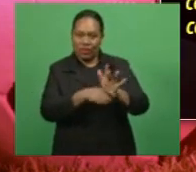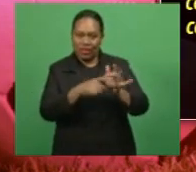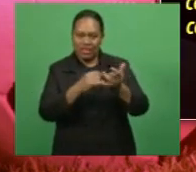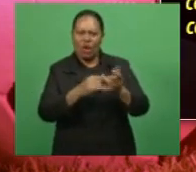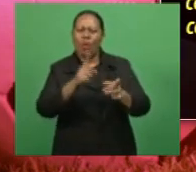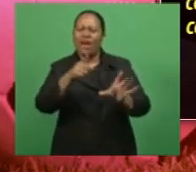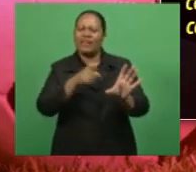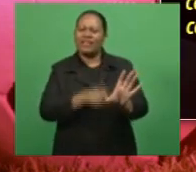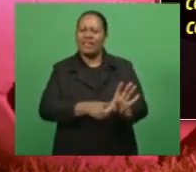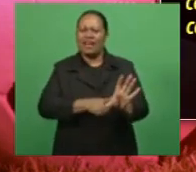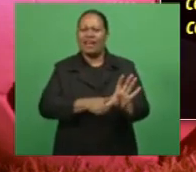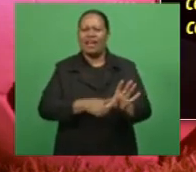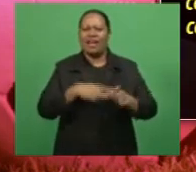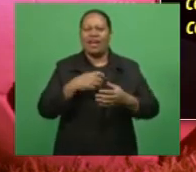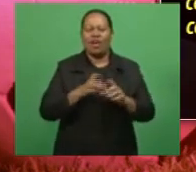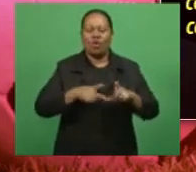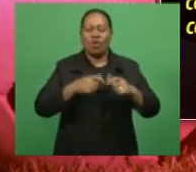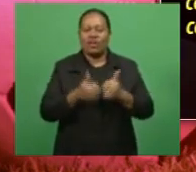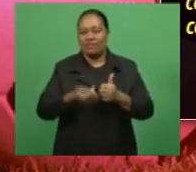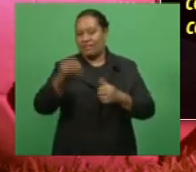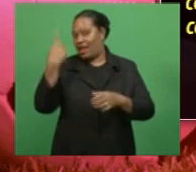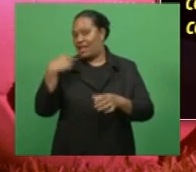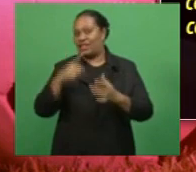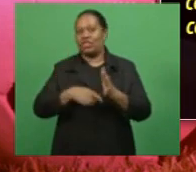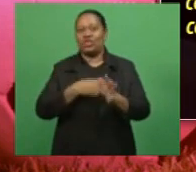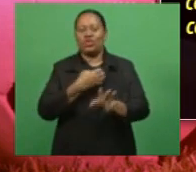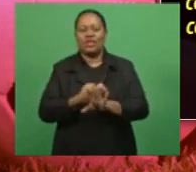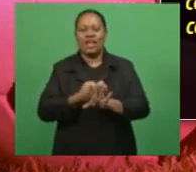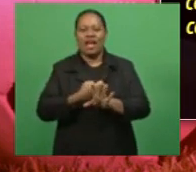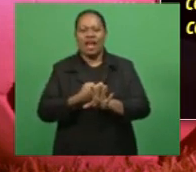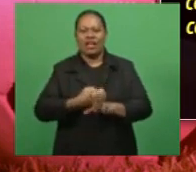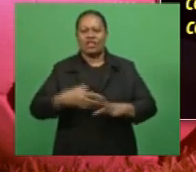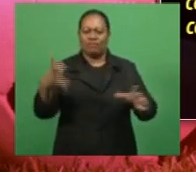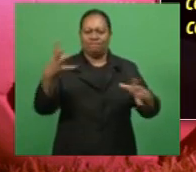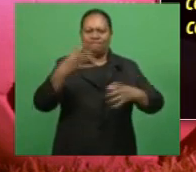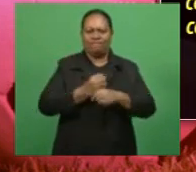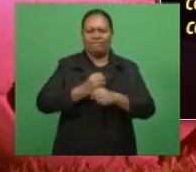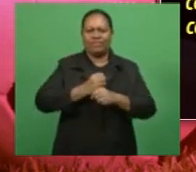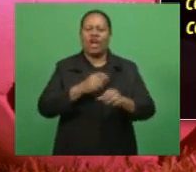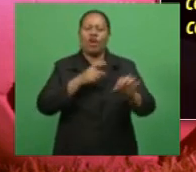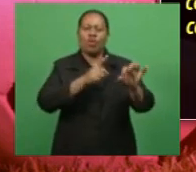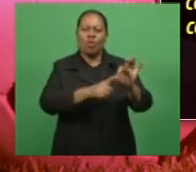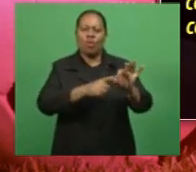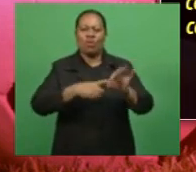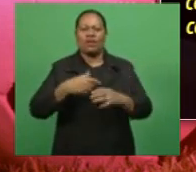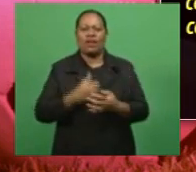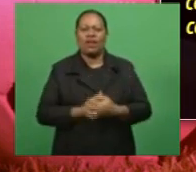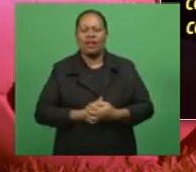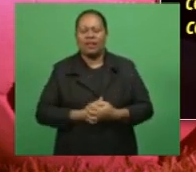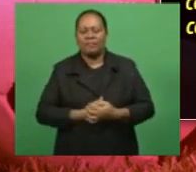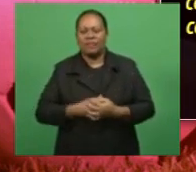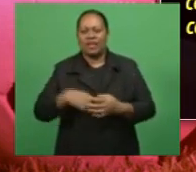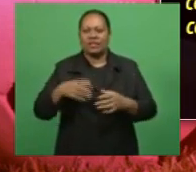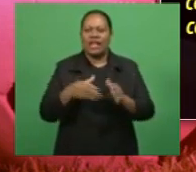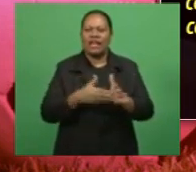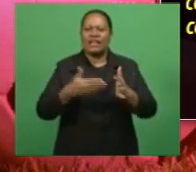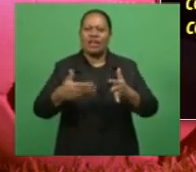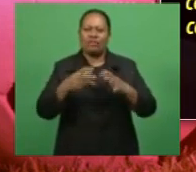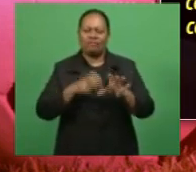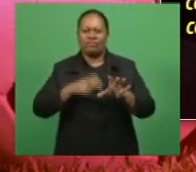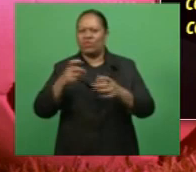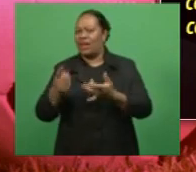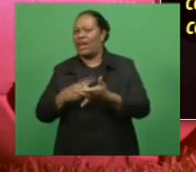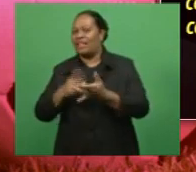1-year contract with ATKFC last June, scored a total of 15 goals during the season. He has been getting offers from